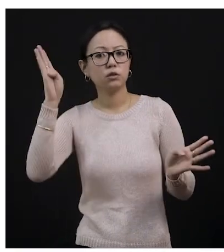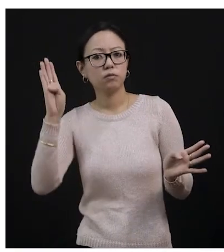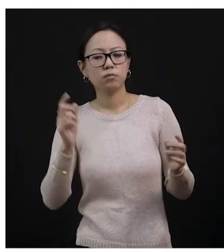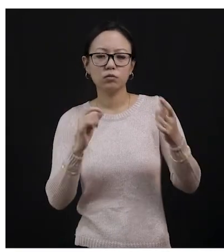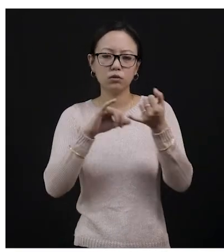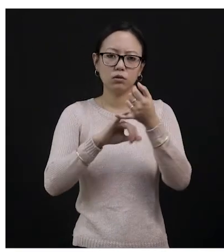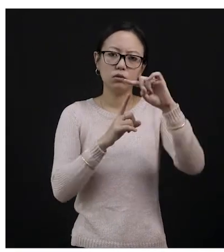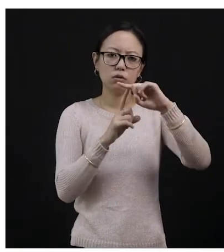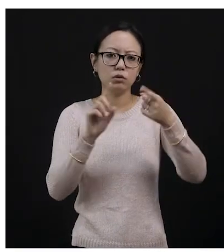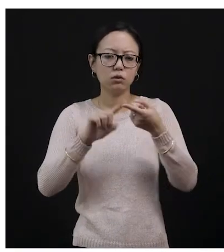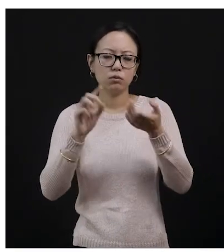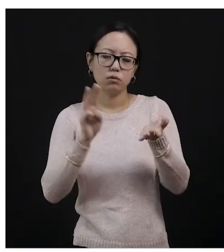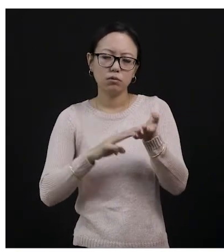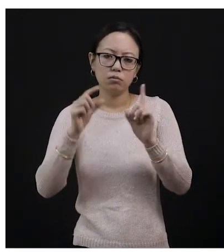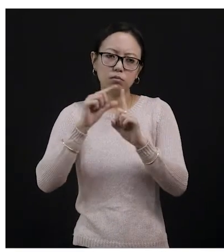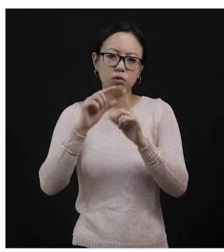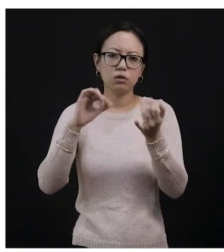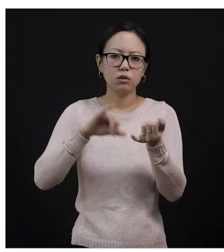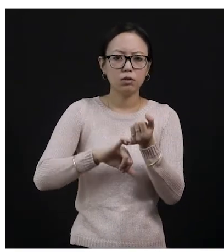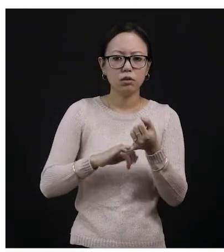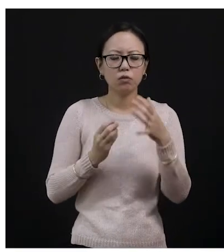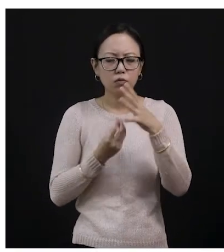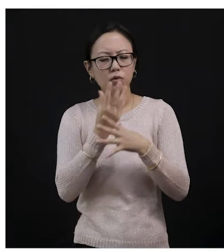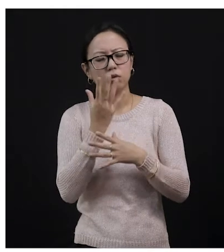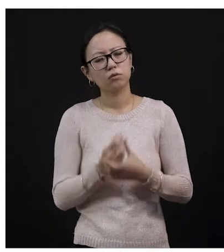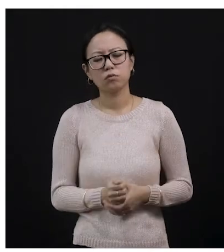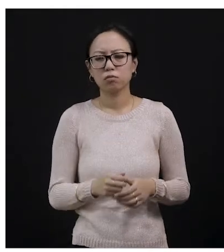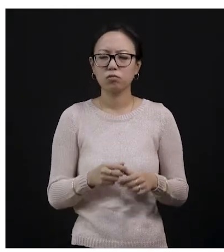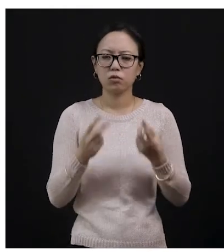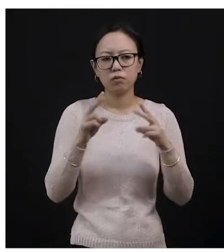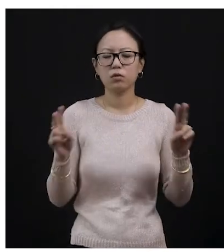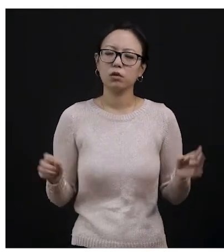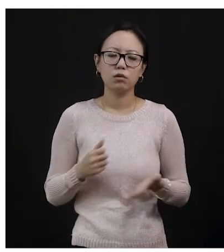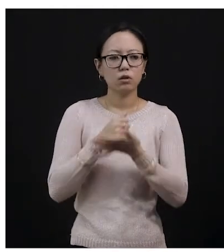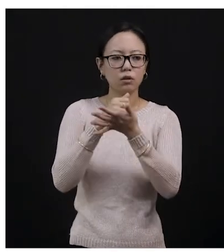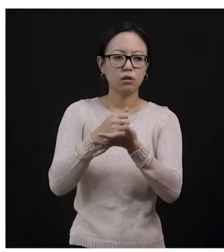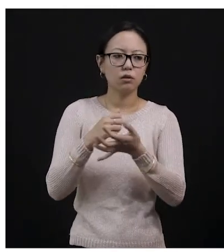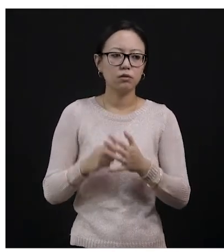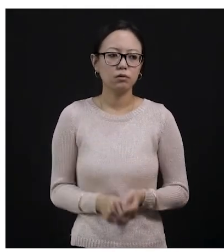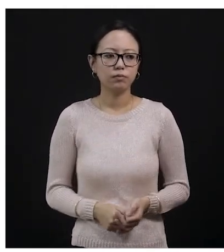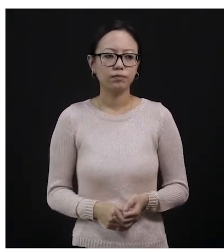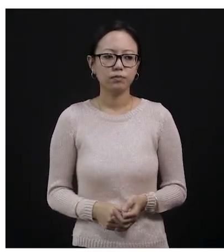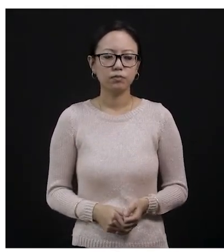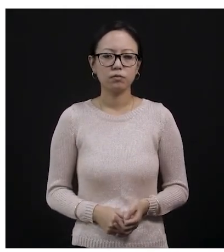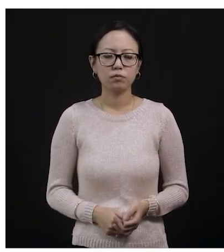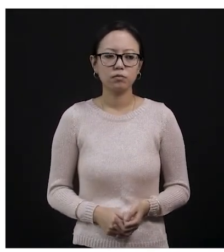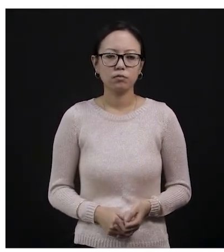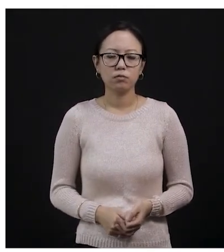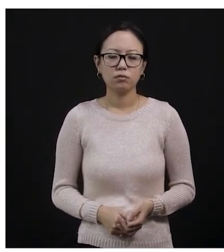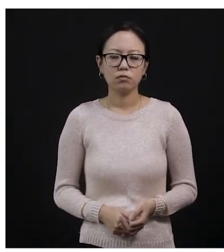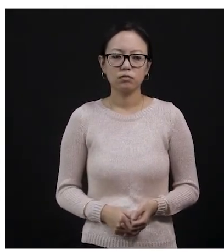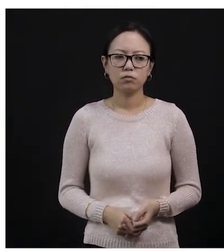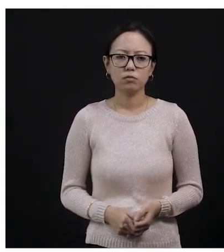means fix firmly. Fix the plant firmly on the soil, okay? So roots anchor the plant to the